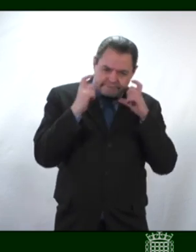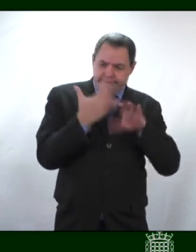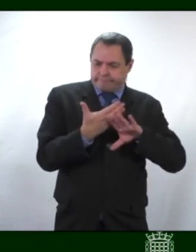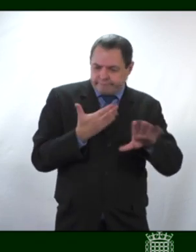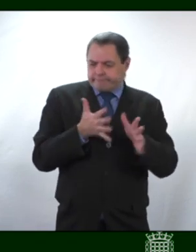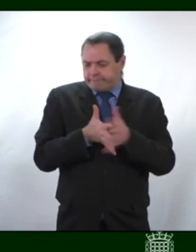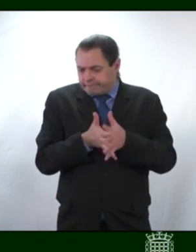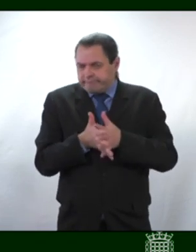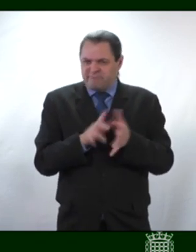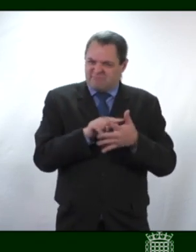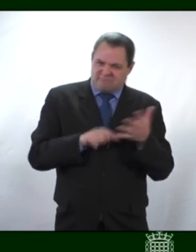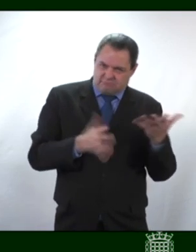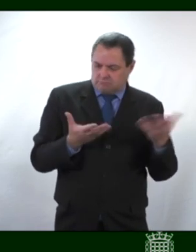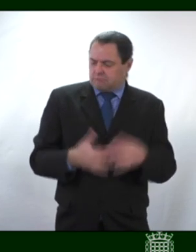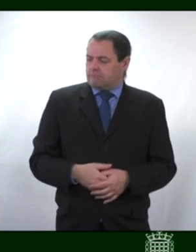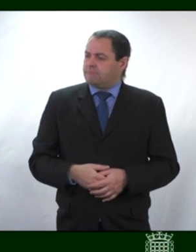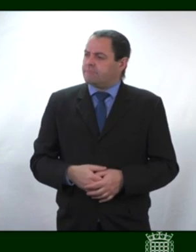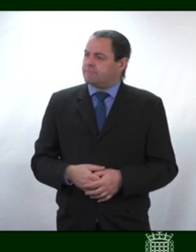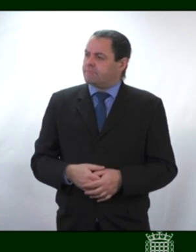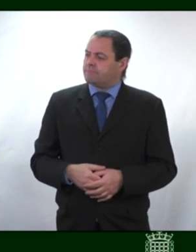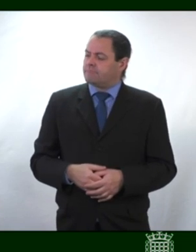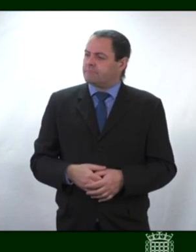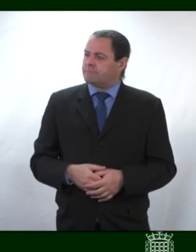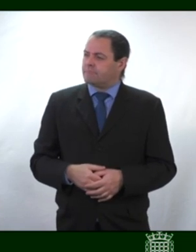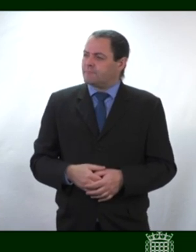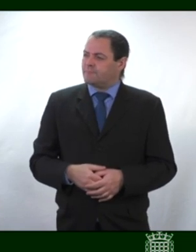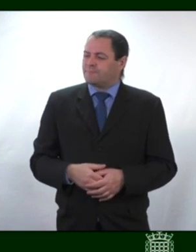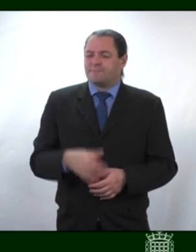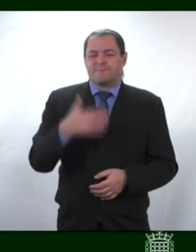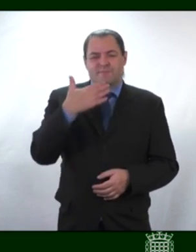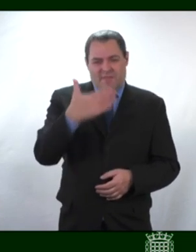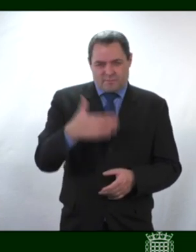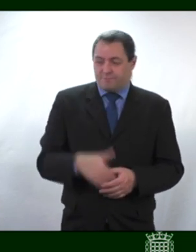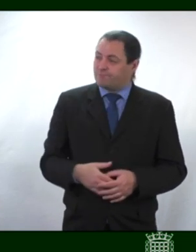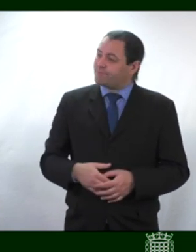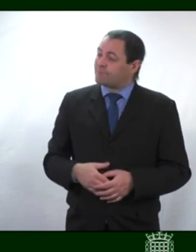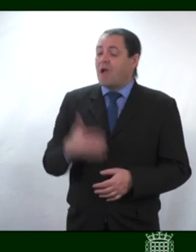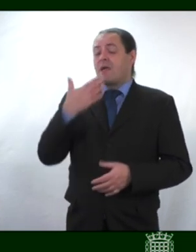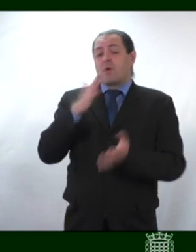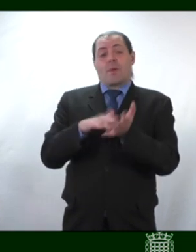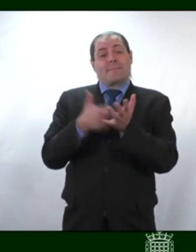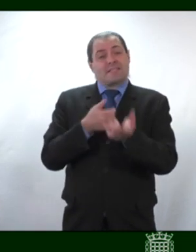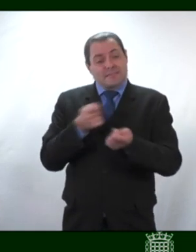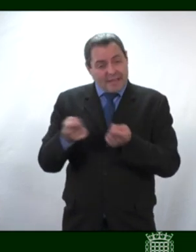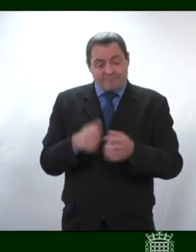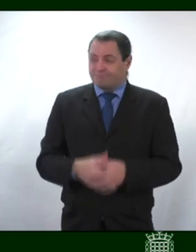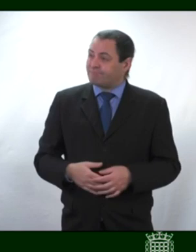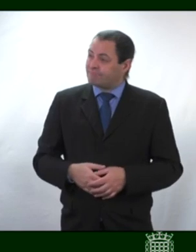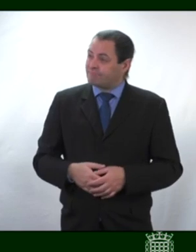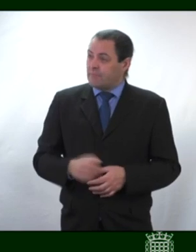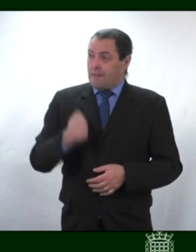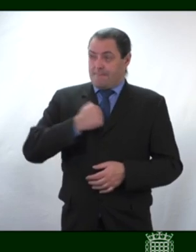help slow the spread of the virus. Alfie. Thank you, Mr. Speaker. My constituents, like everyone else's, have suffered